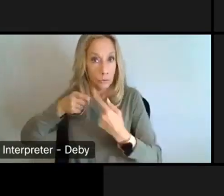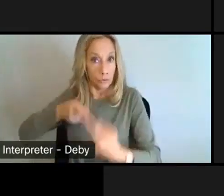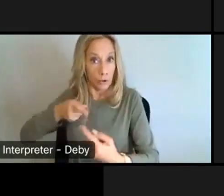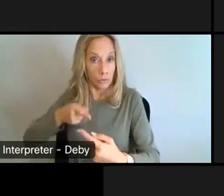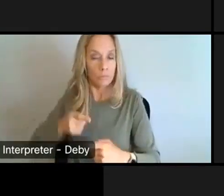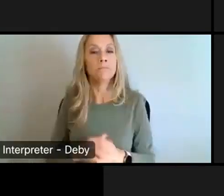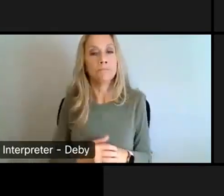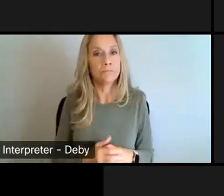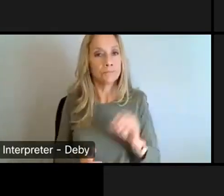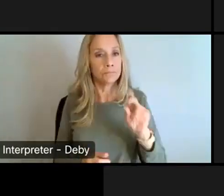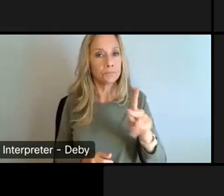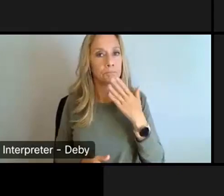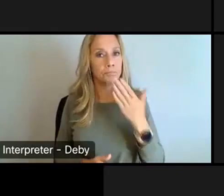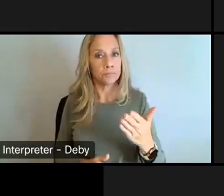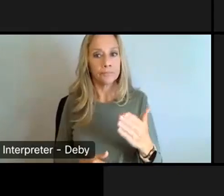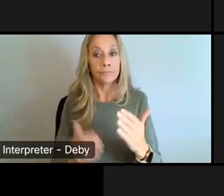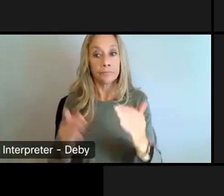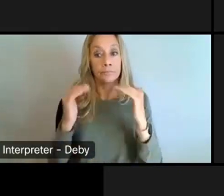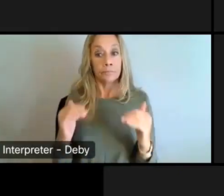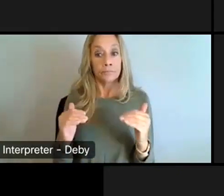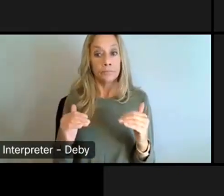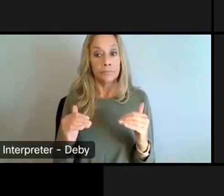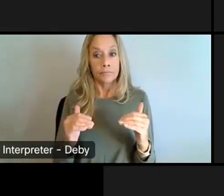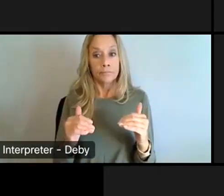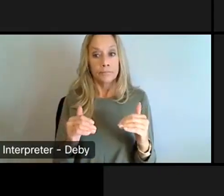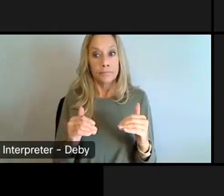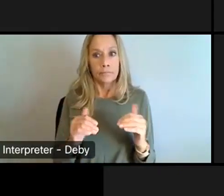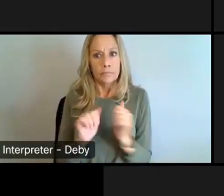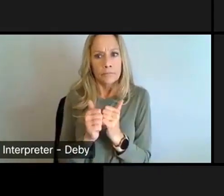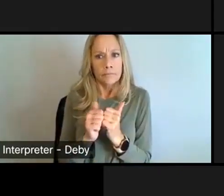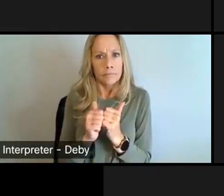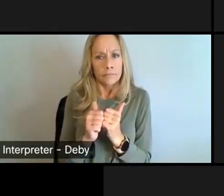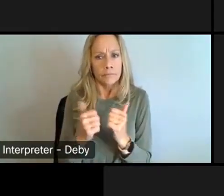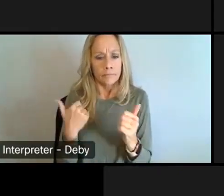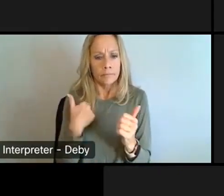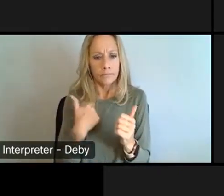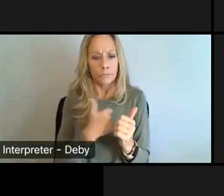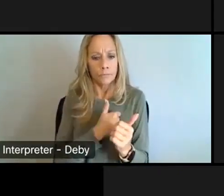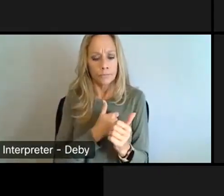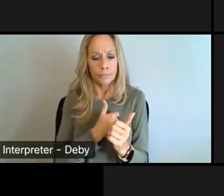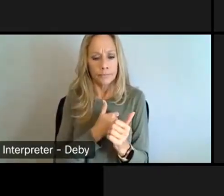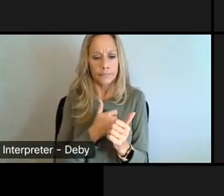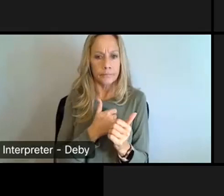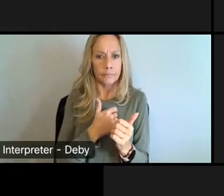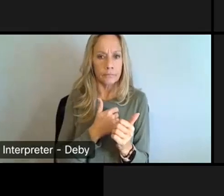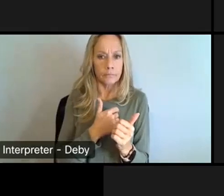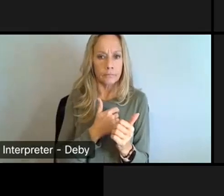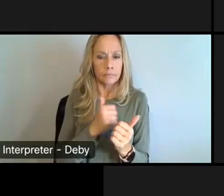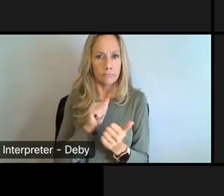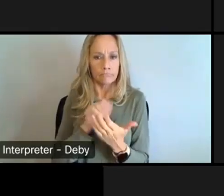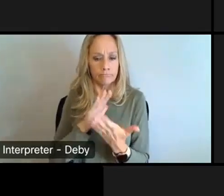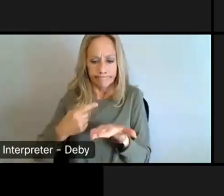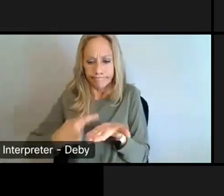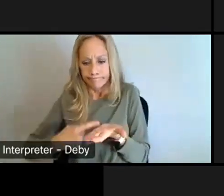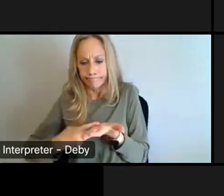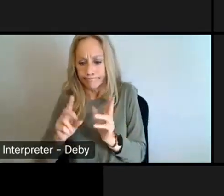All right, thank you. Next question is how can we approach the subject in respectful